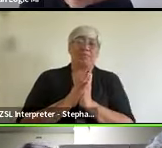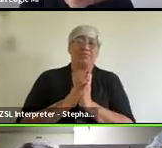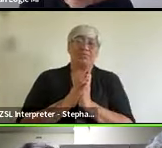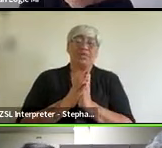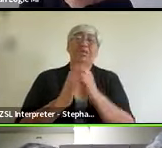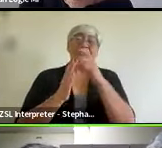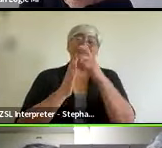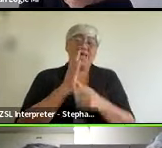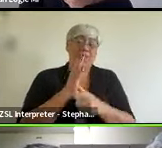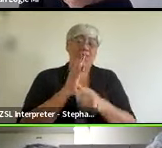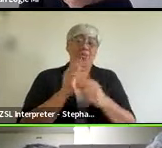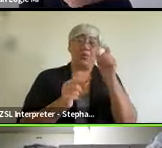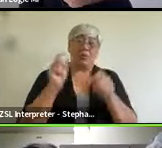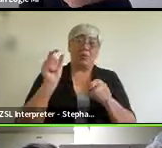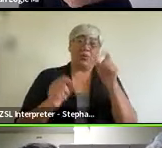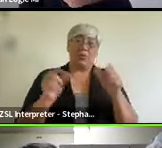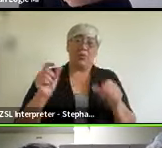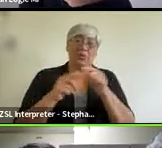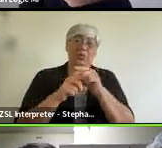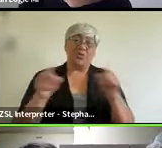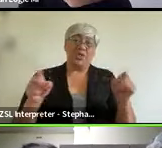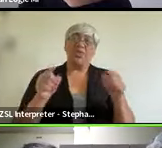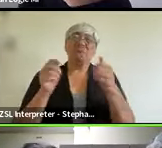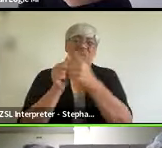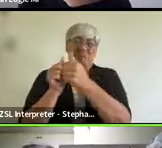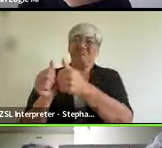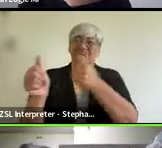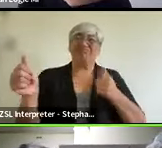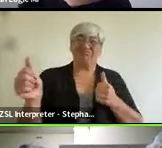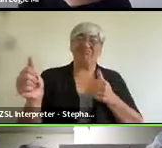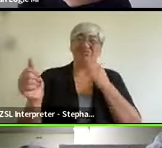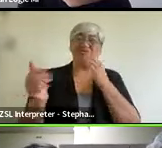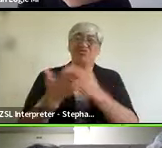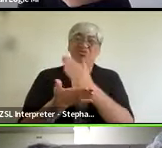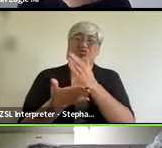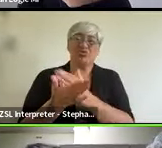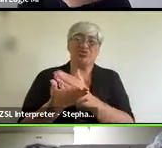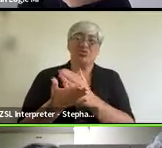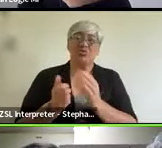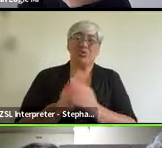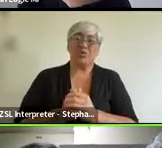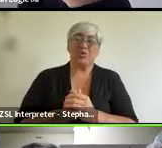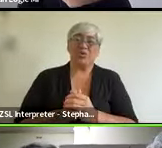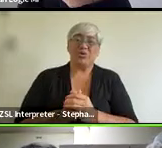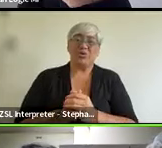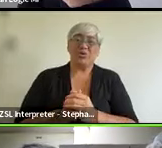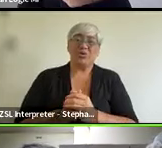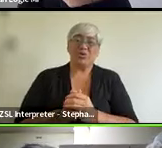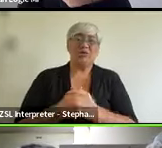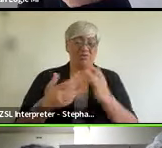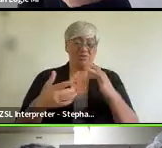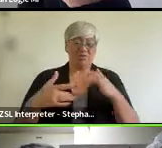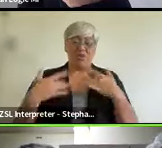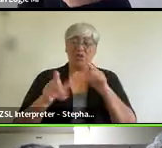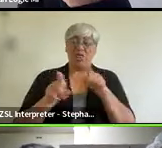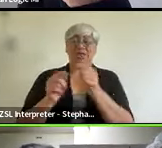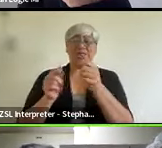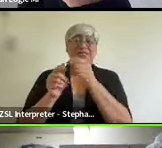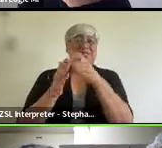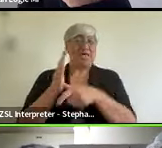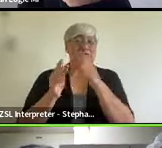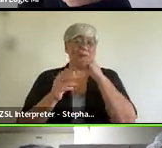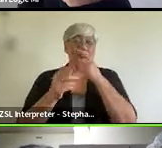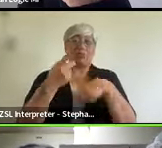Disabled people are marginalized and isolated